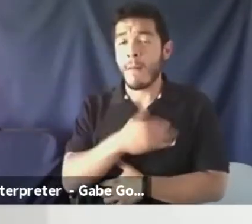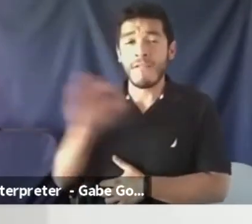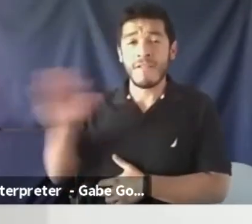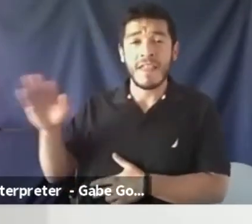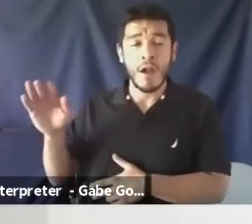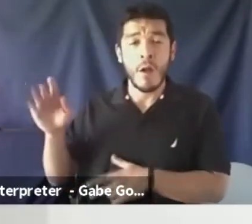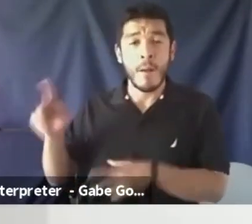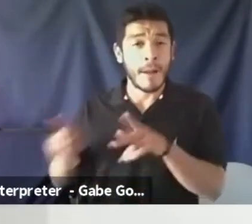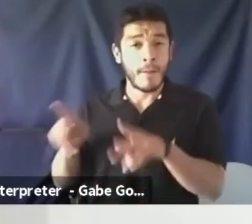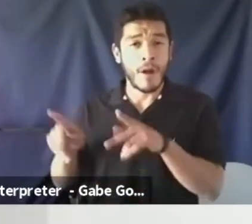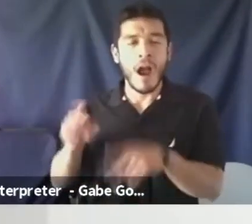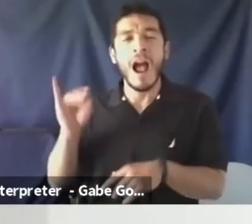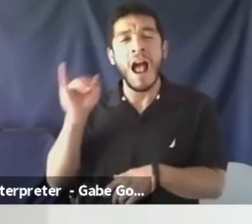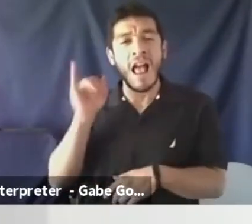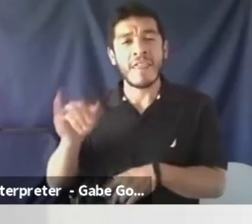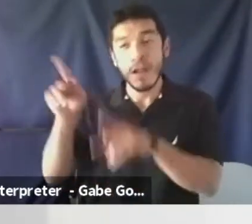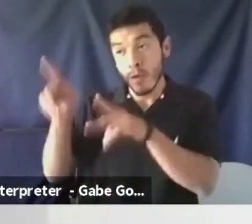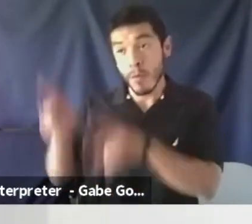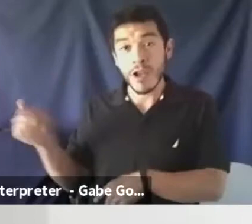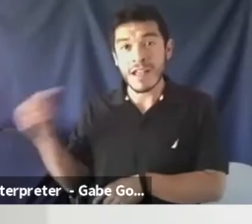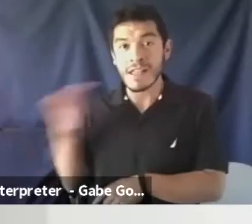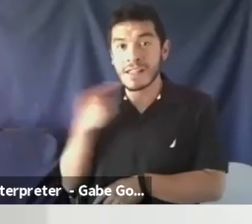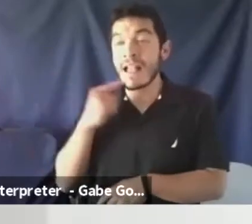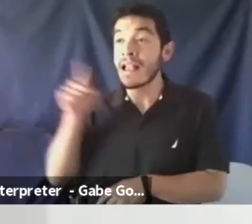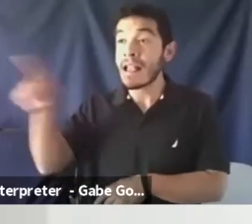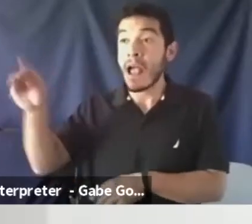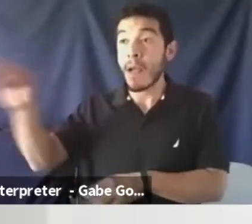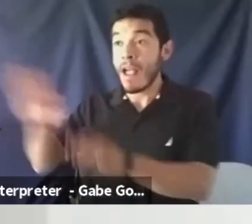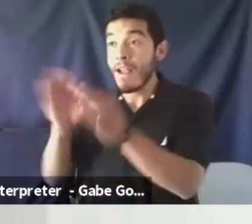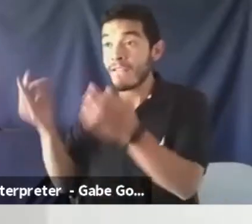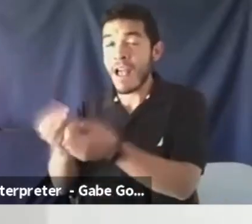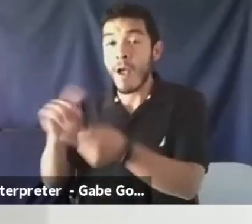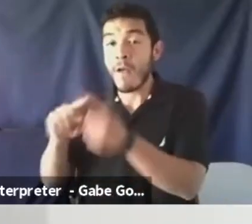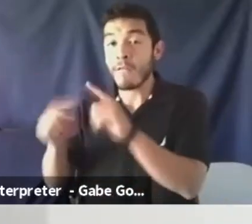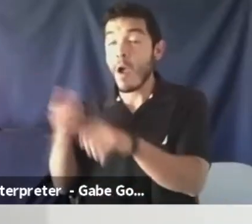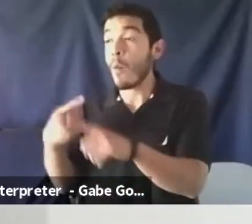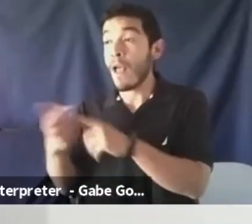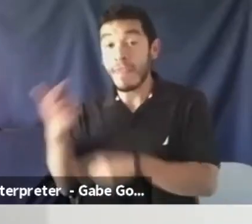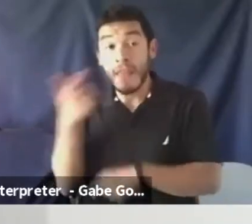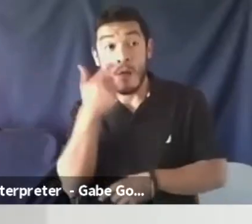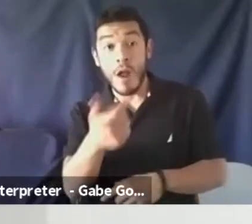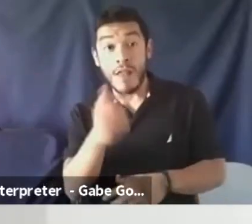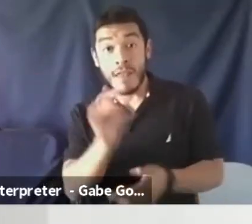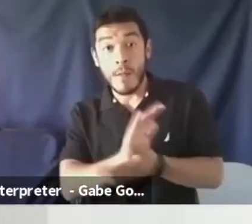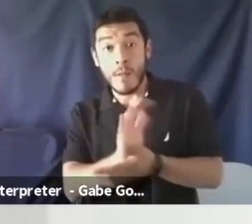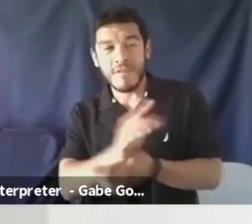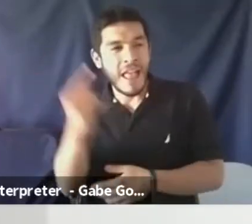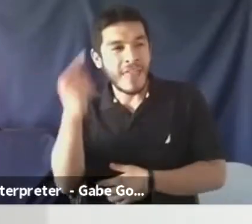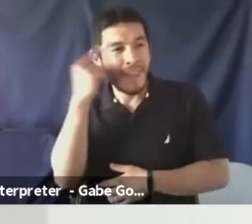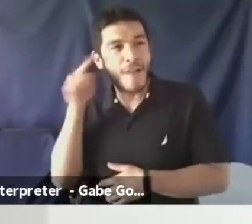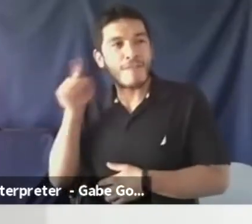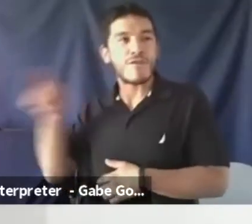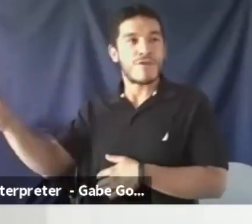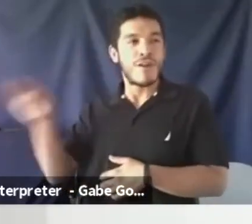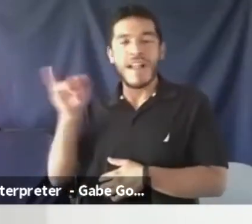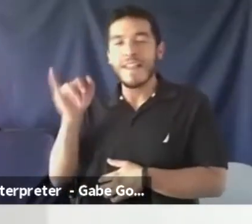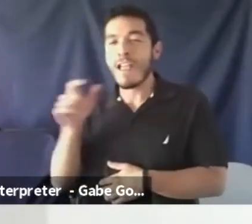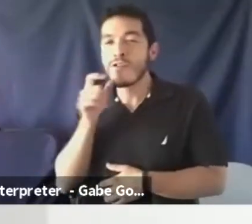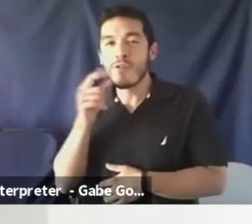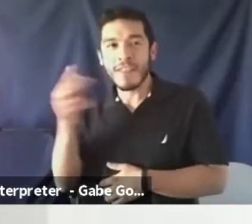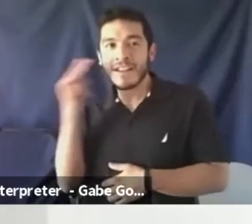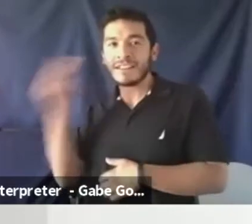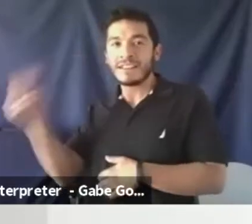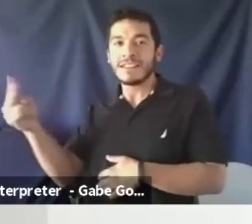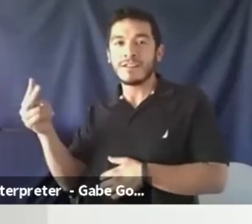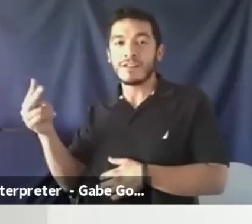And this is the person that he says, him and his family and his friends, when they watch the movie, this is who they think of, this is who they see. And since then, I've had